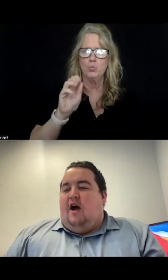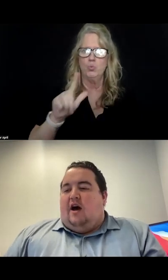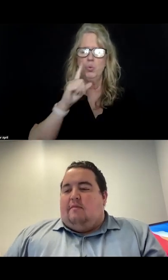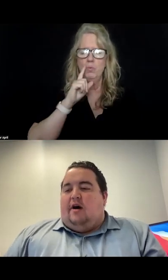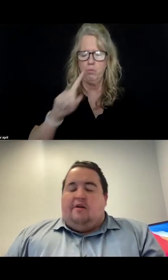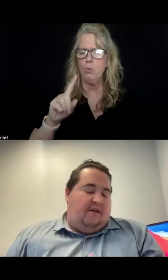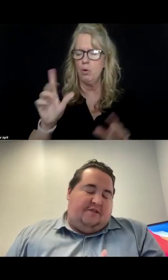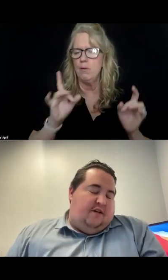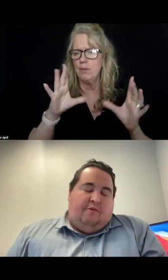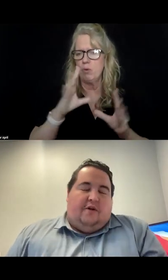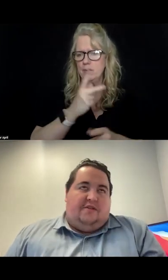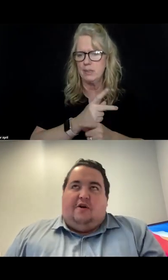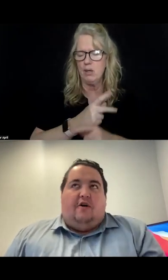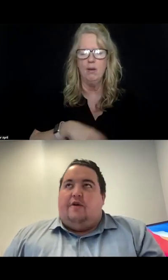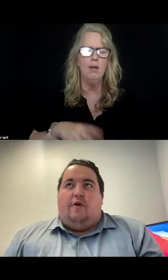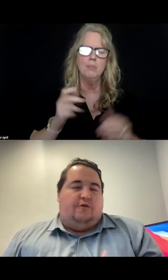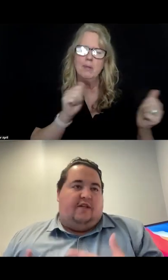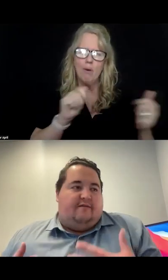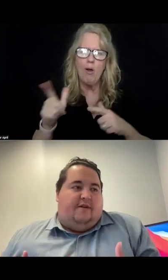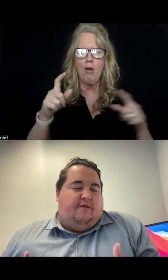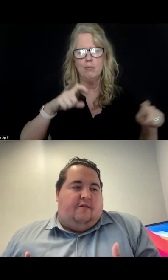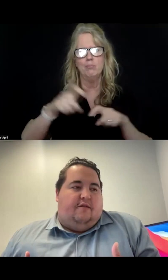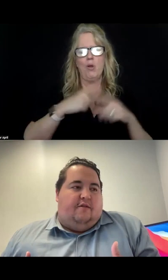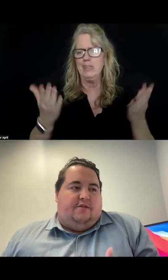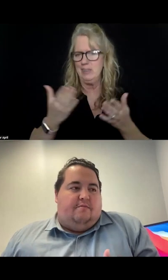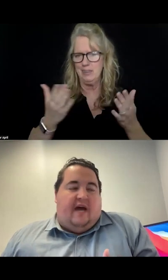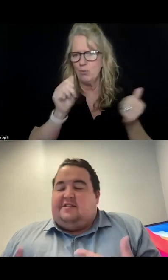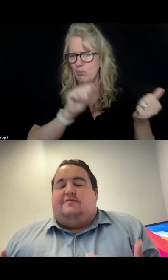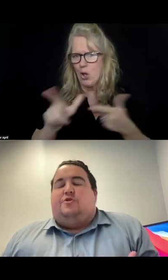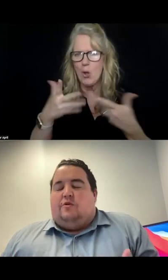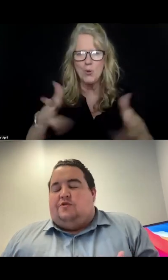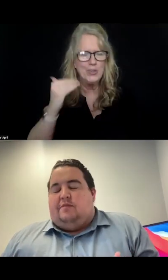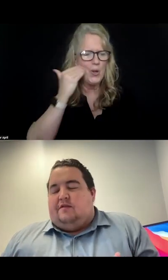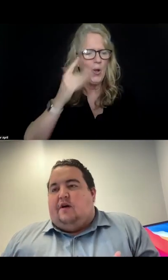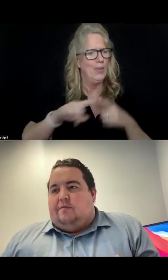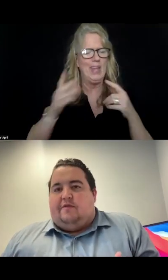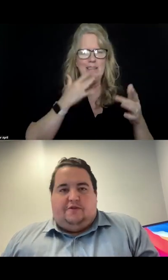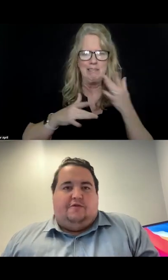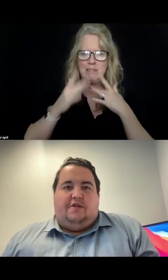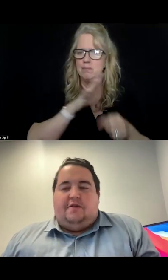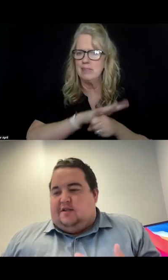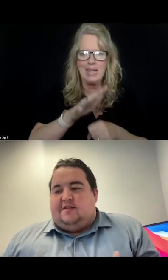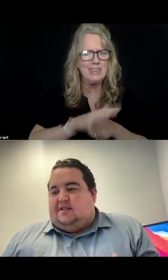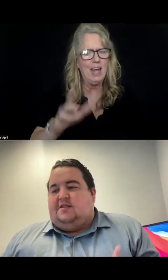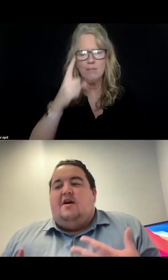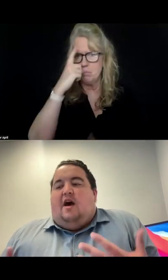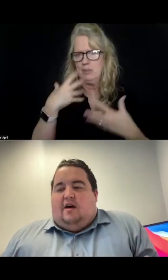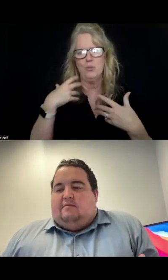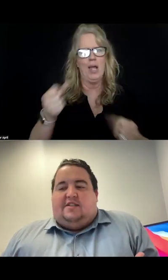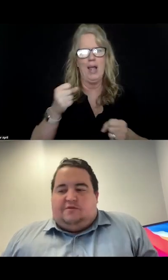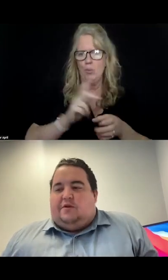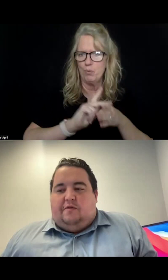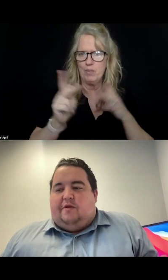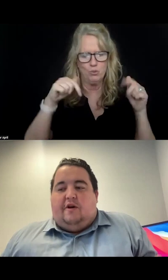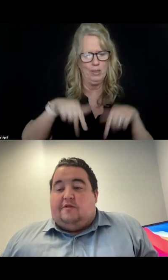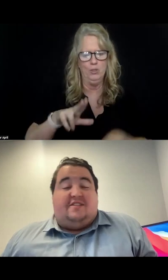care. Obviously everyone on this call knows that there is a massive shortage of mental health professionals in the United States.